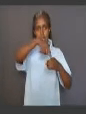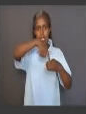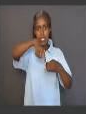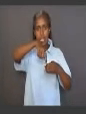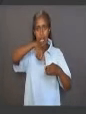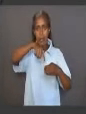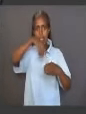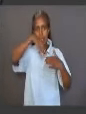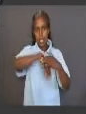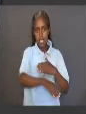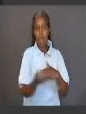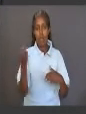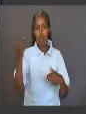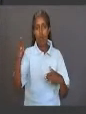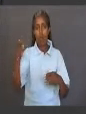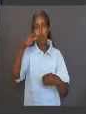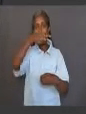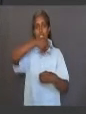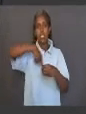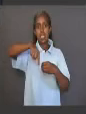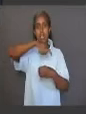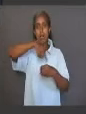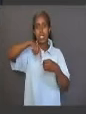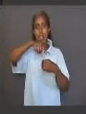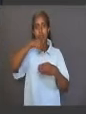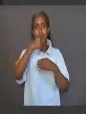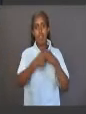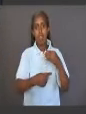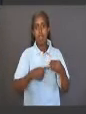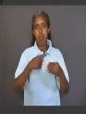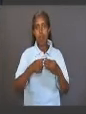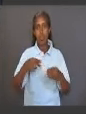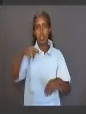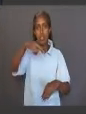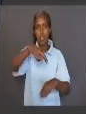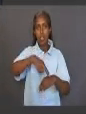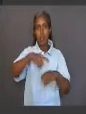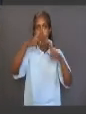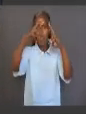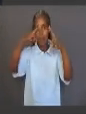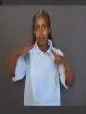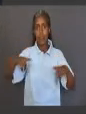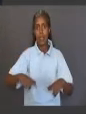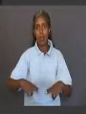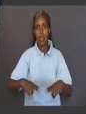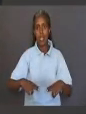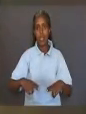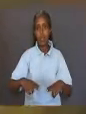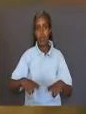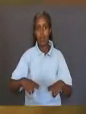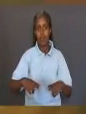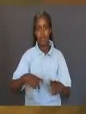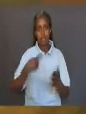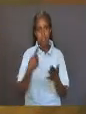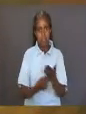in or circumscribed about a regular polygon. it